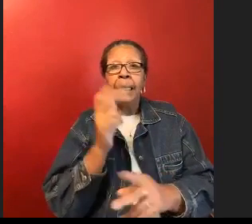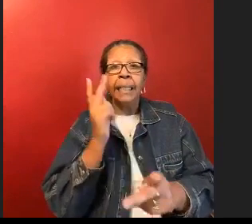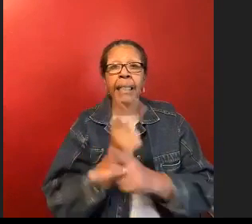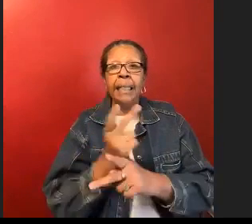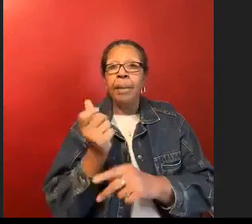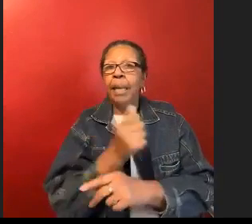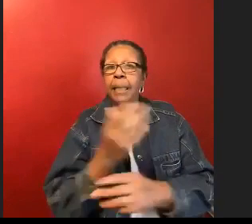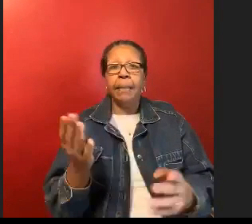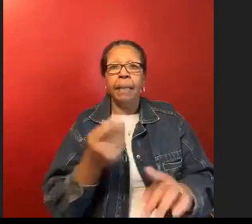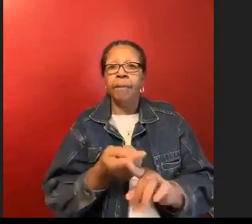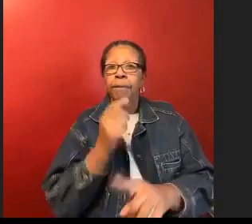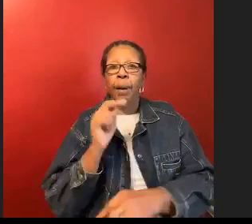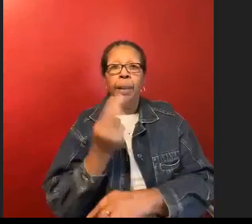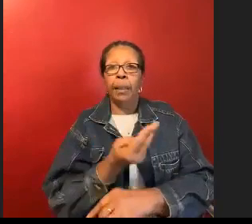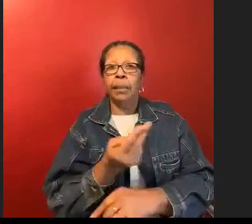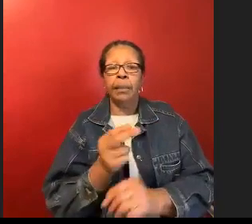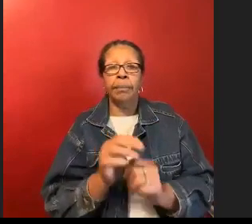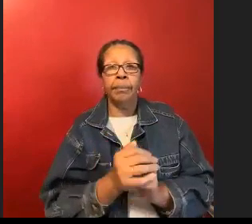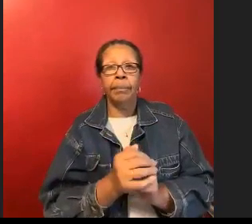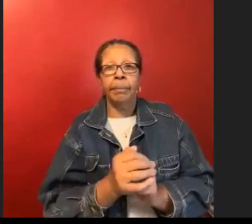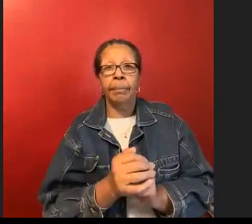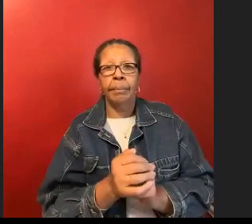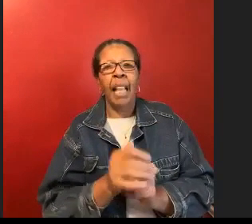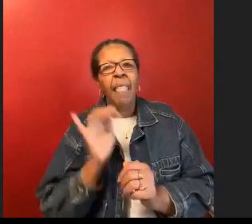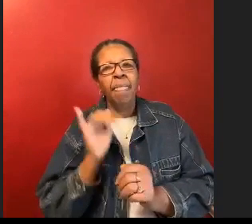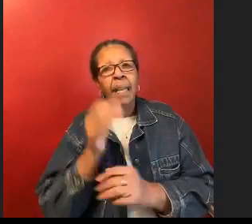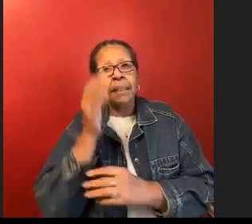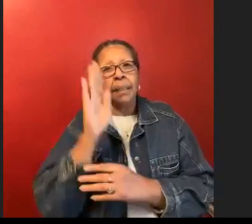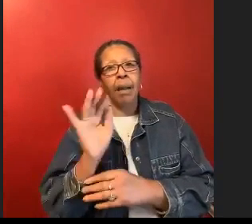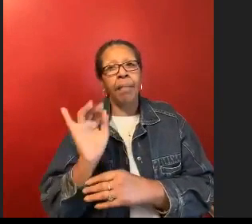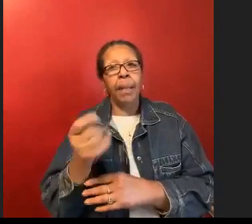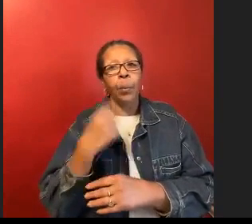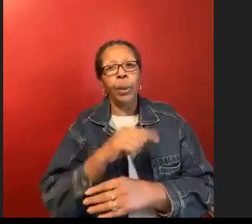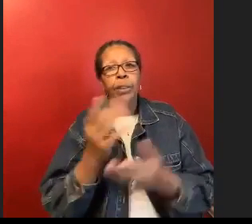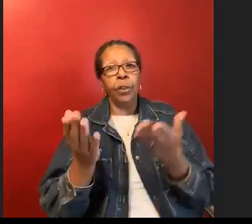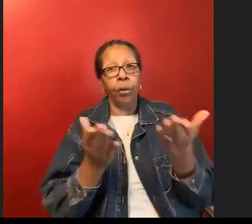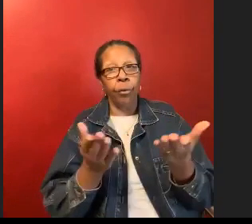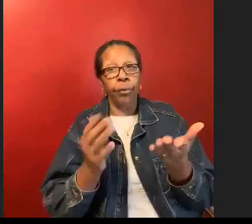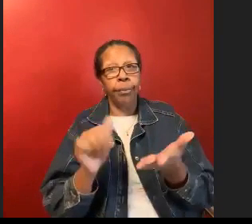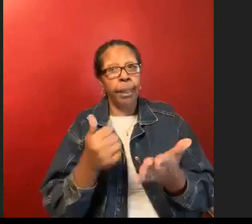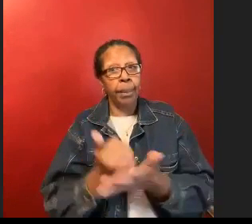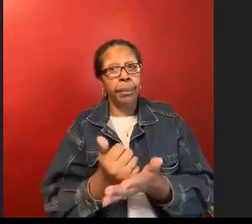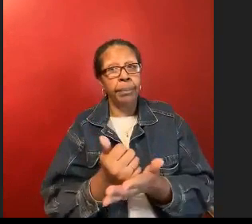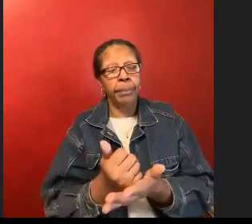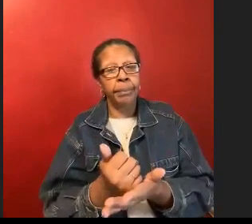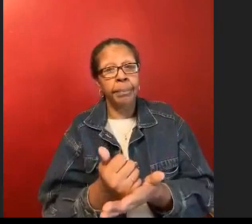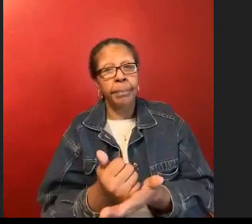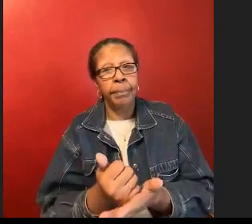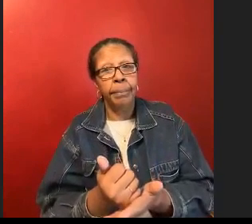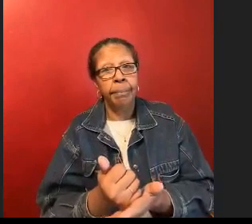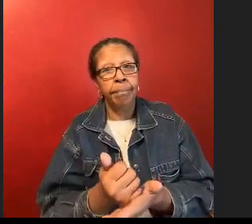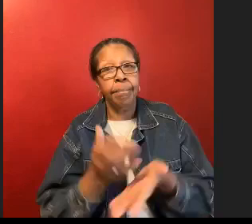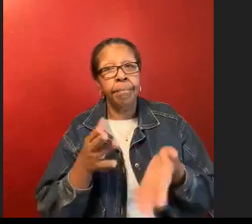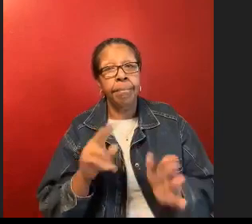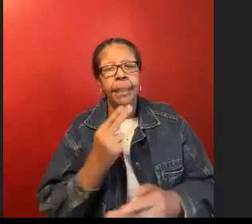us. This is the God that we serve. Amen. Let us